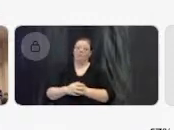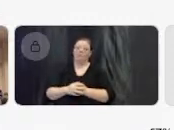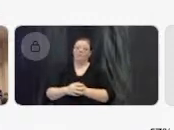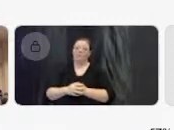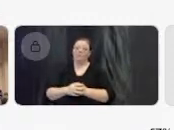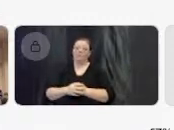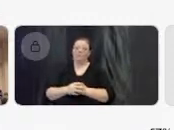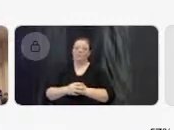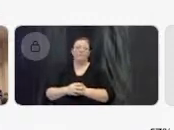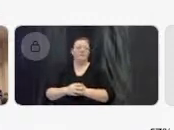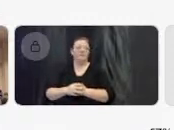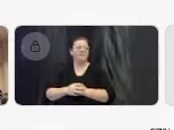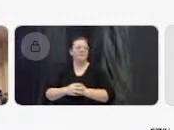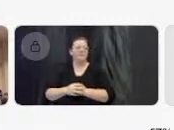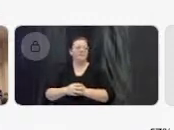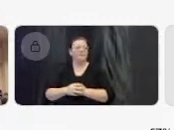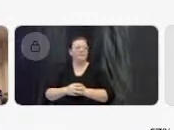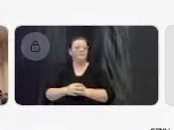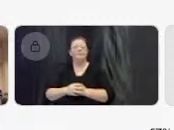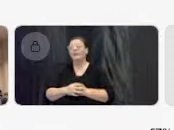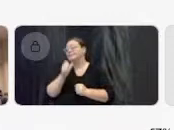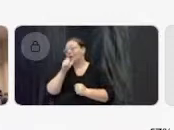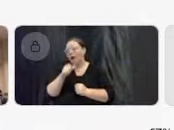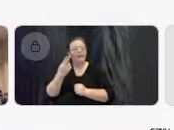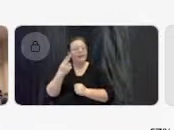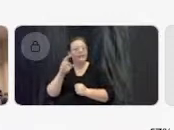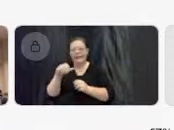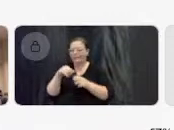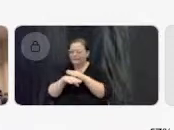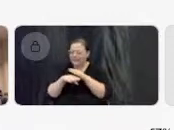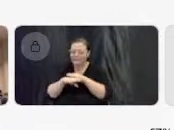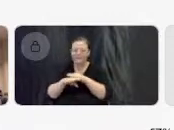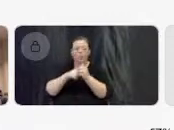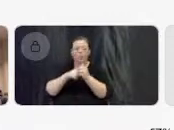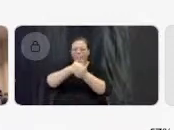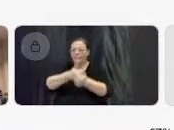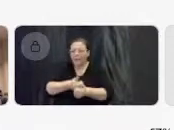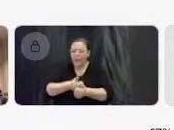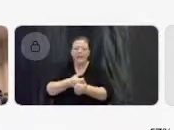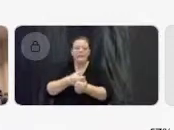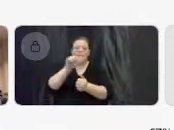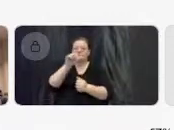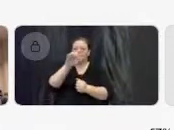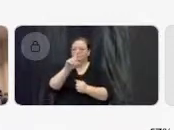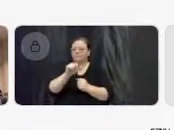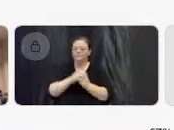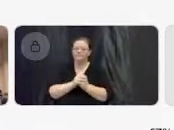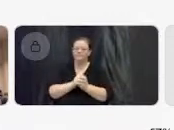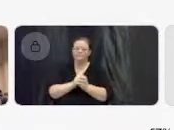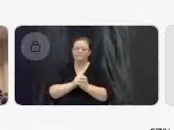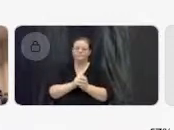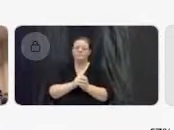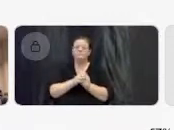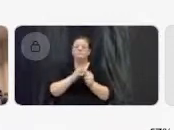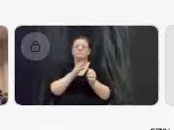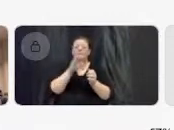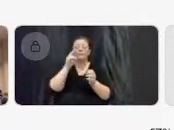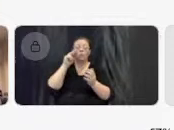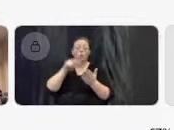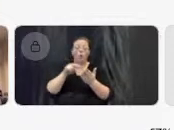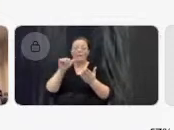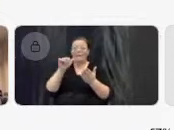So it's not handicap accessible or compliant. And if you'll look at the